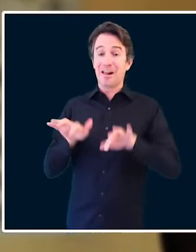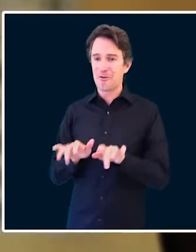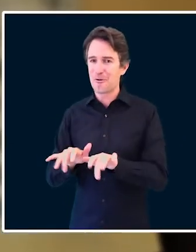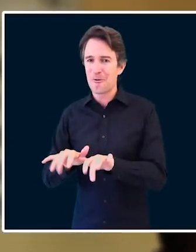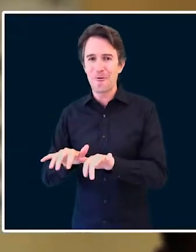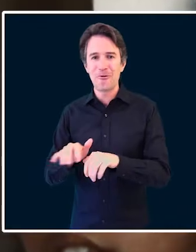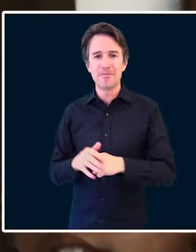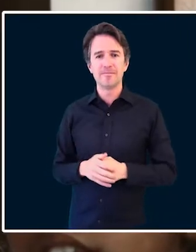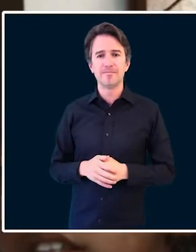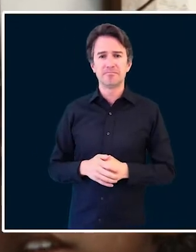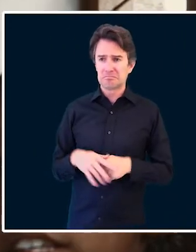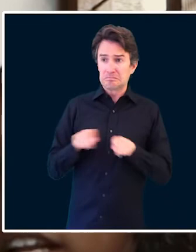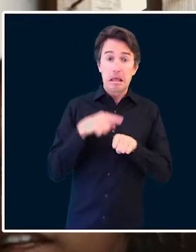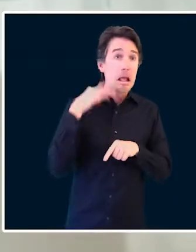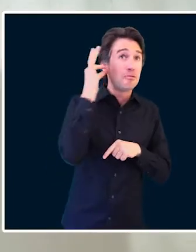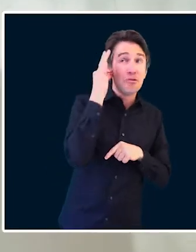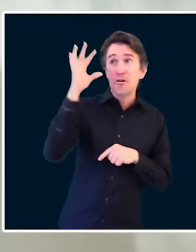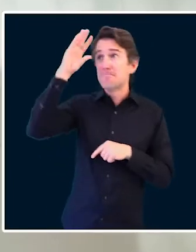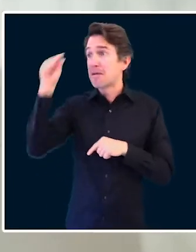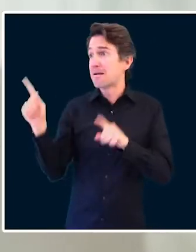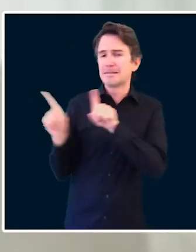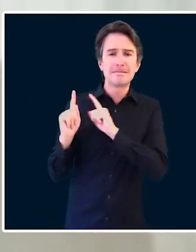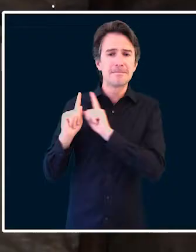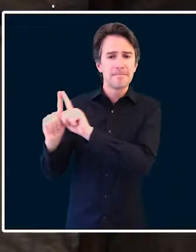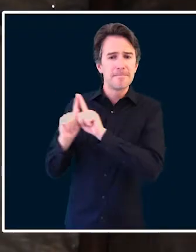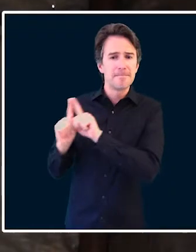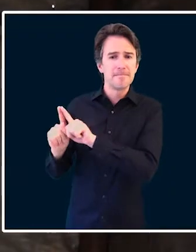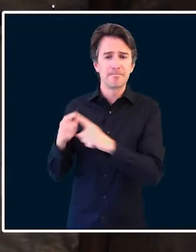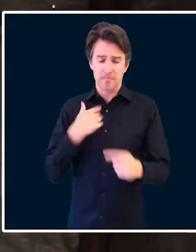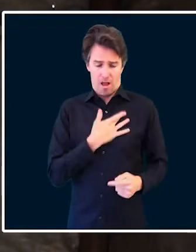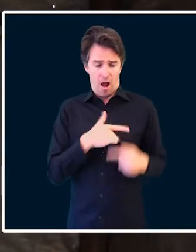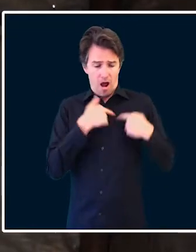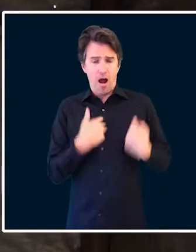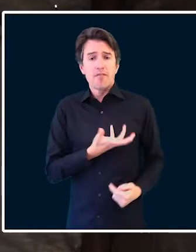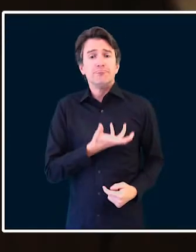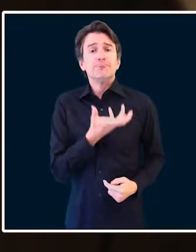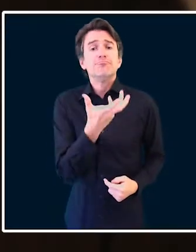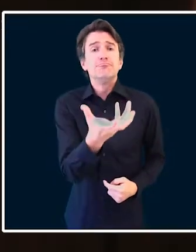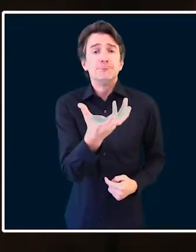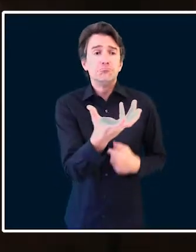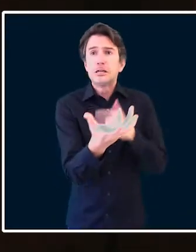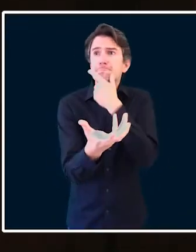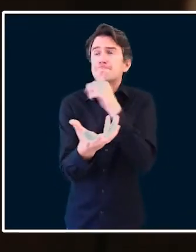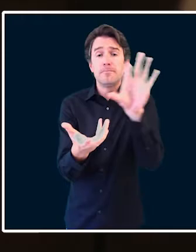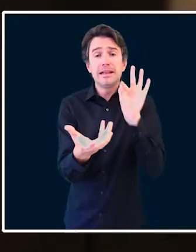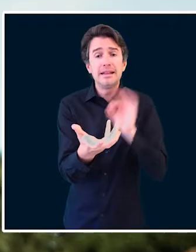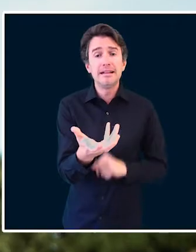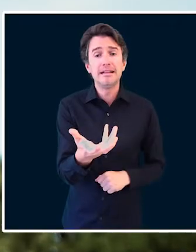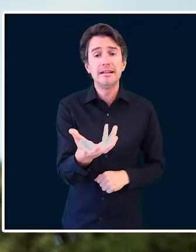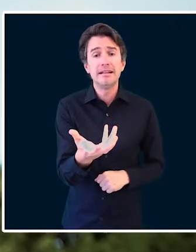and to code. Surely she can do what he can. And to whom I give my heart, let that be my